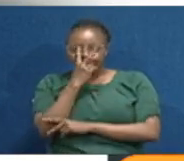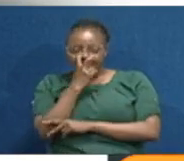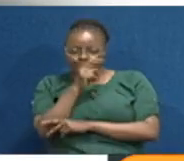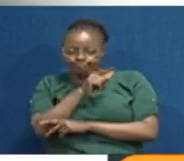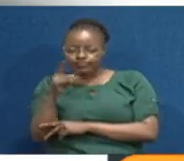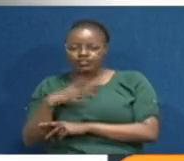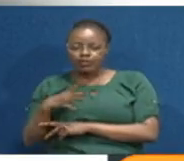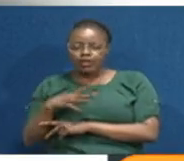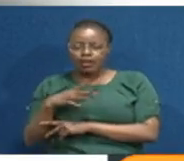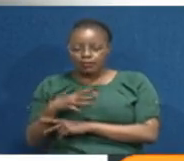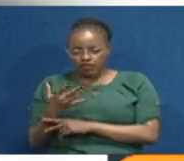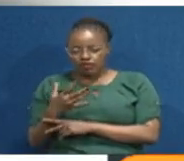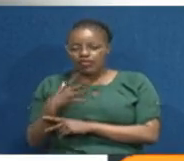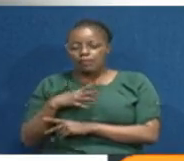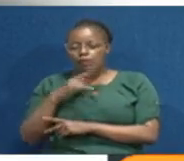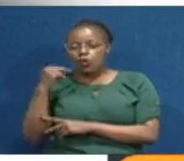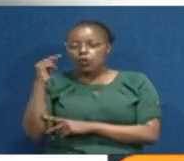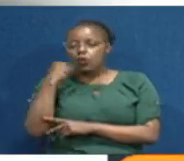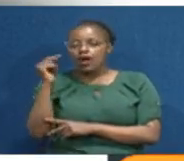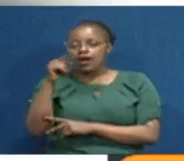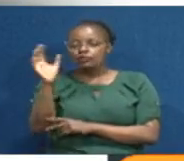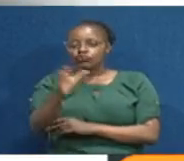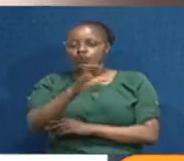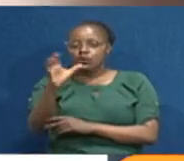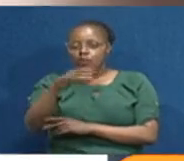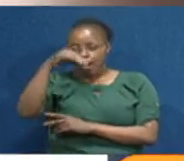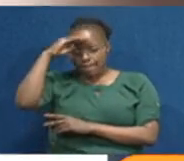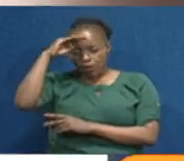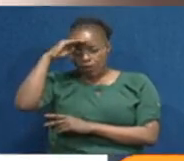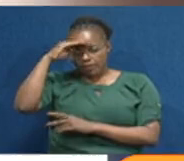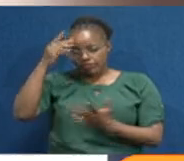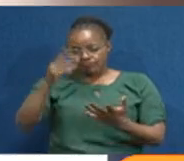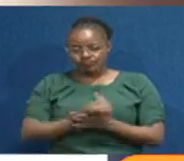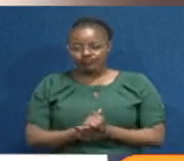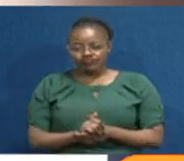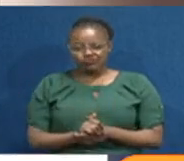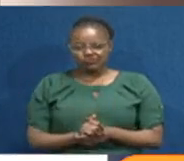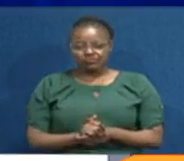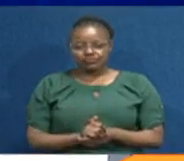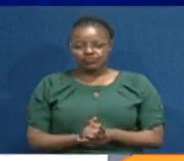suspicious characters amongst their revelers. Hassan Mugambi, Citizen TV.